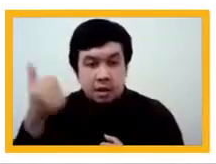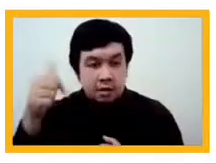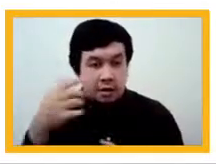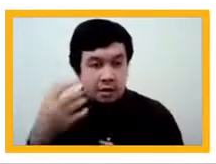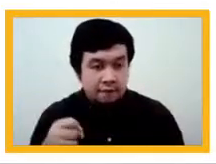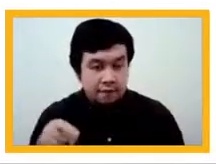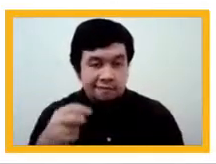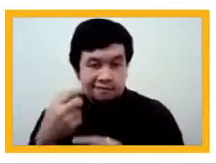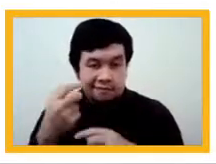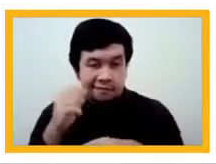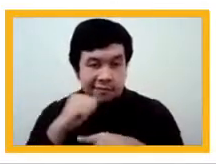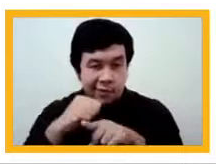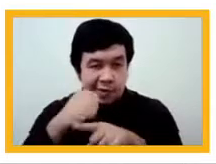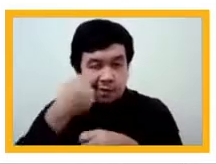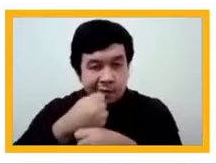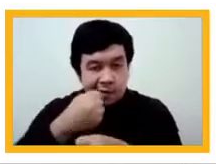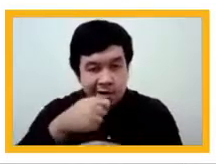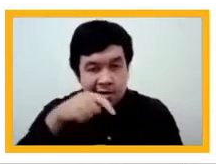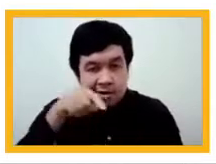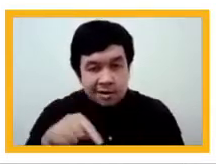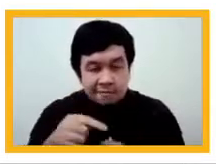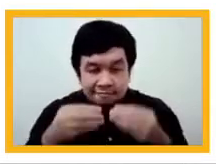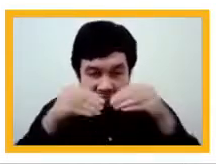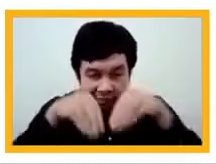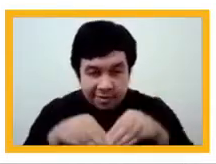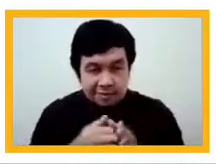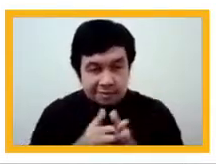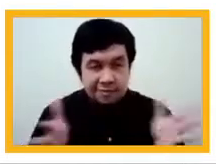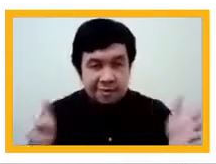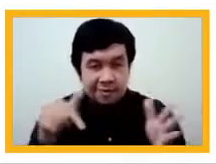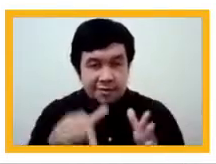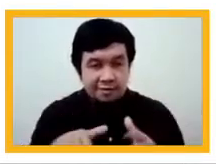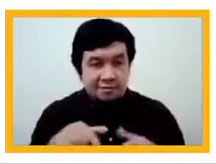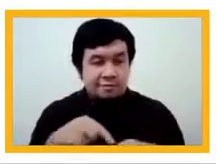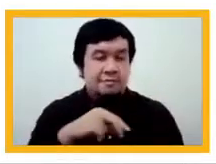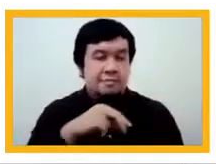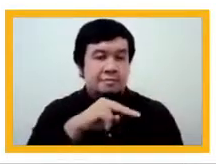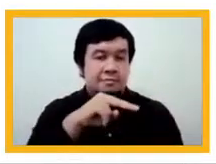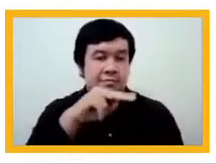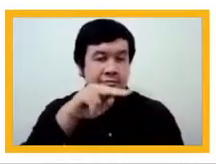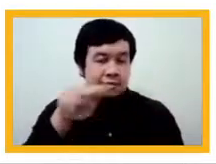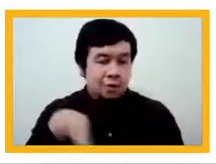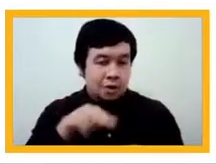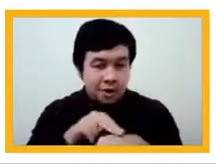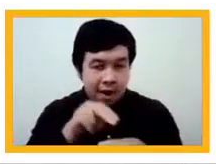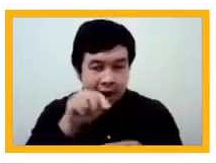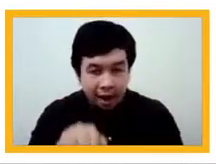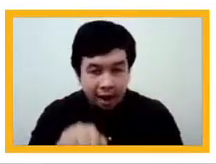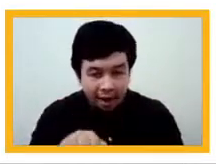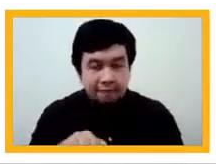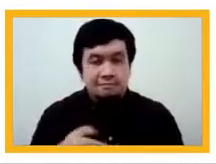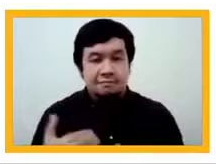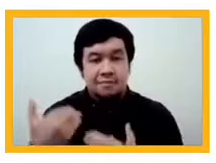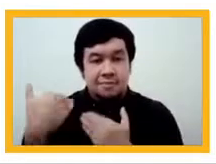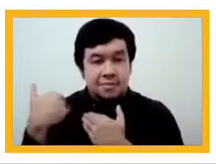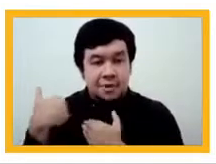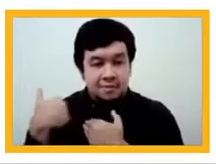broader definition of national pride and civic duty. Schooling became mandatory in